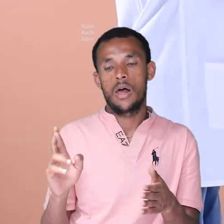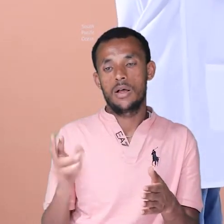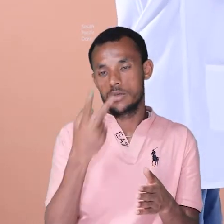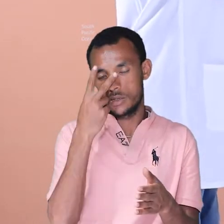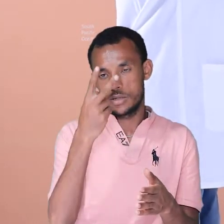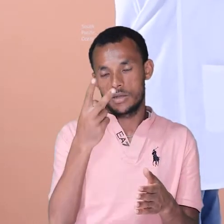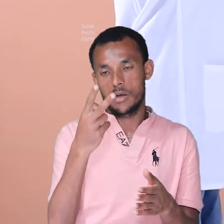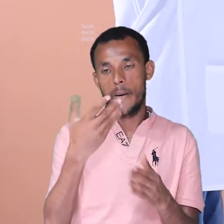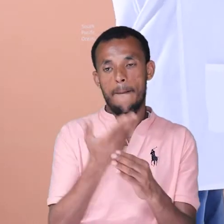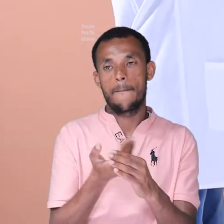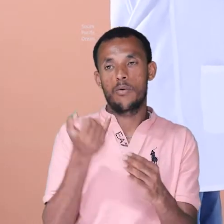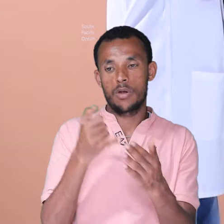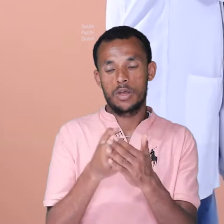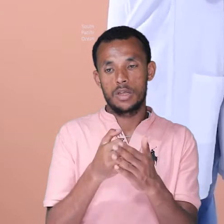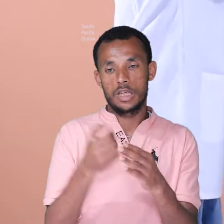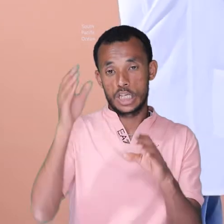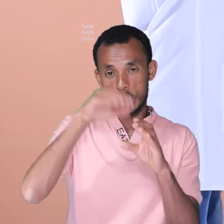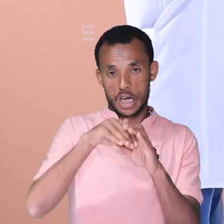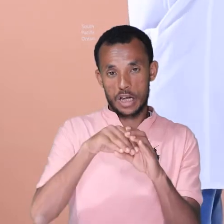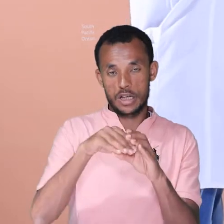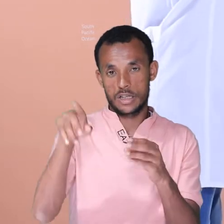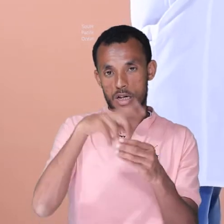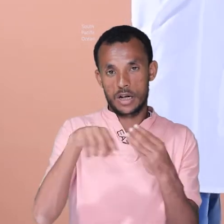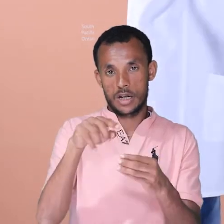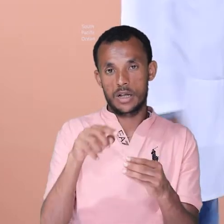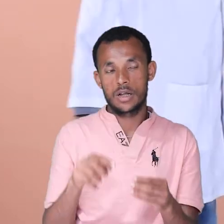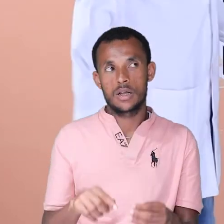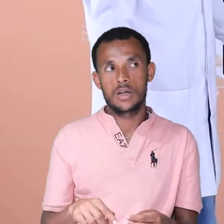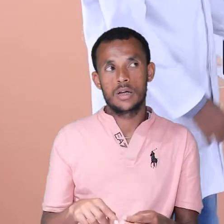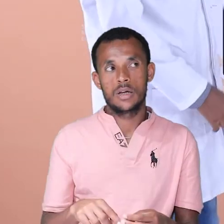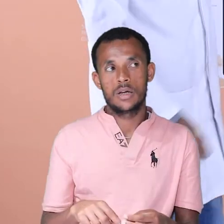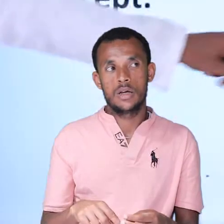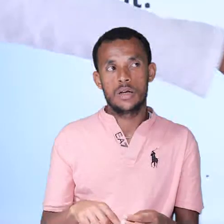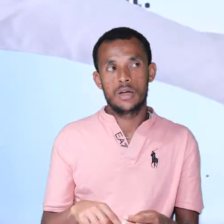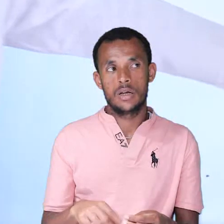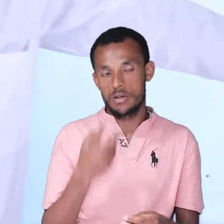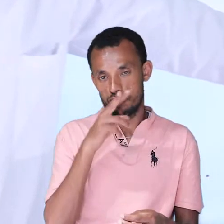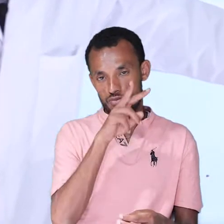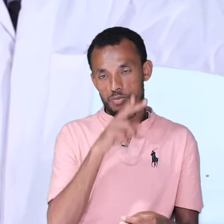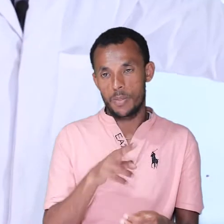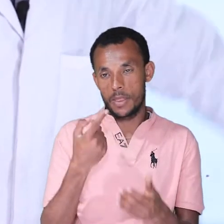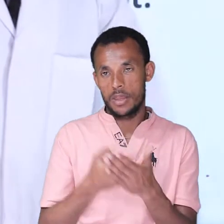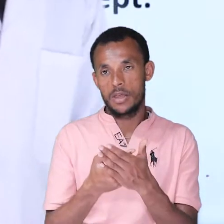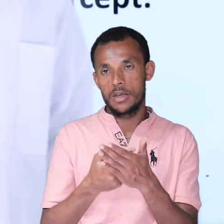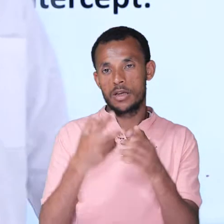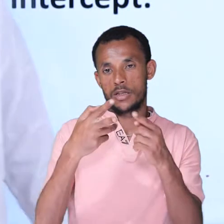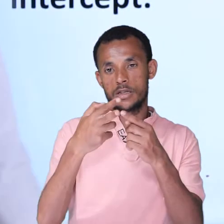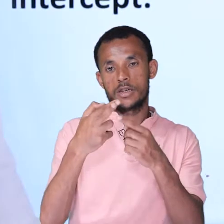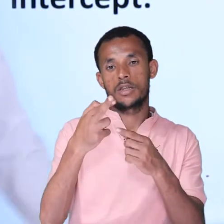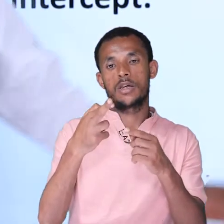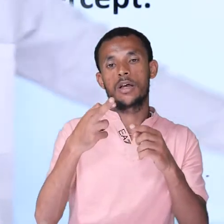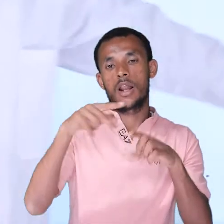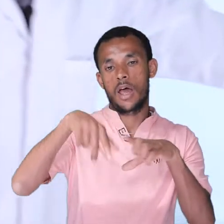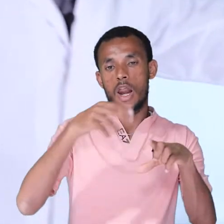seen before it is inside a circle. Now let me see outside a circle here. These intersecting lines are